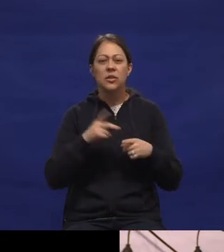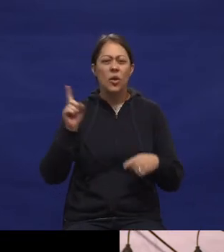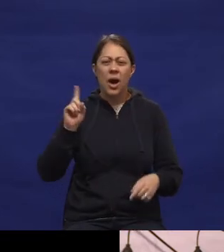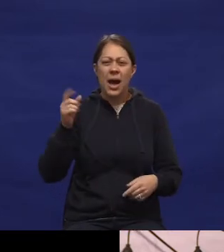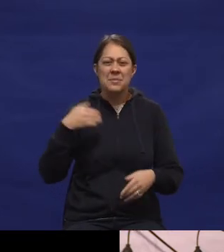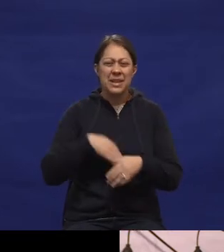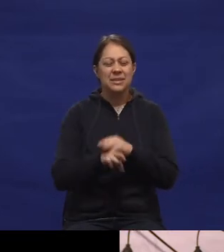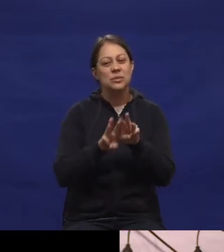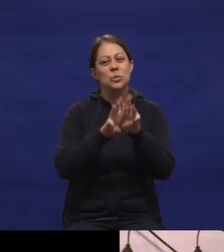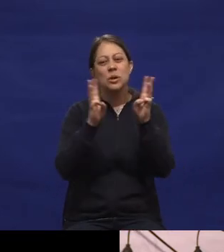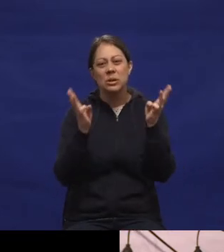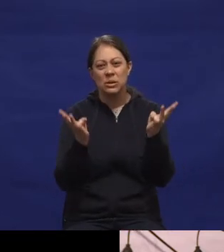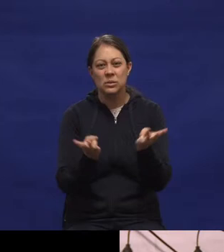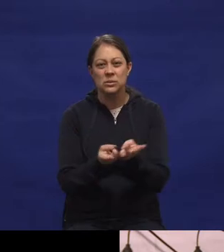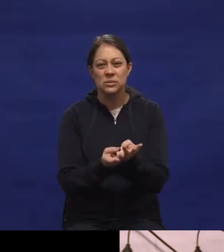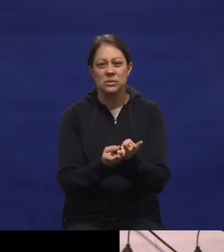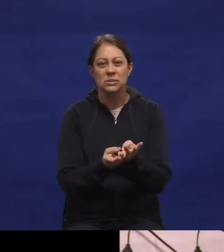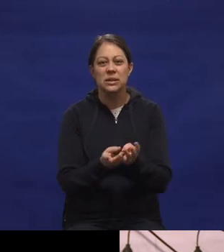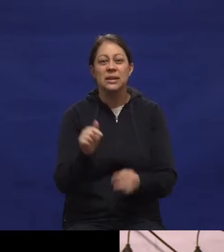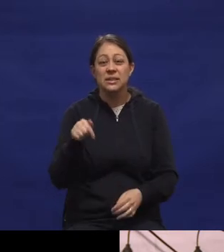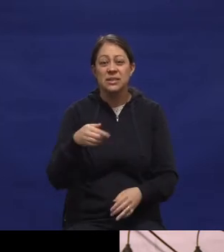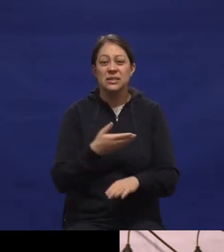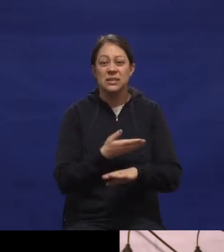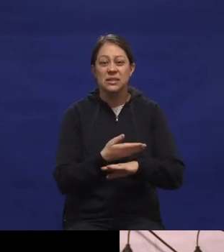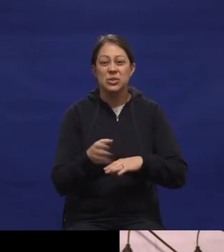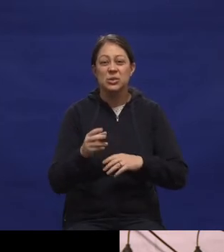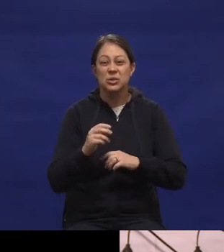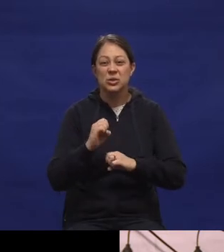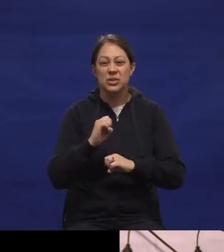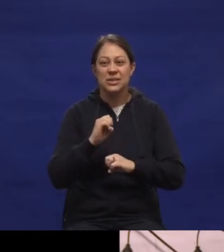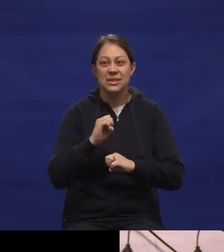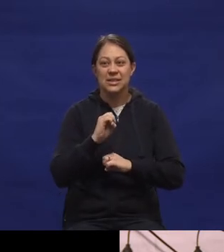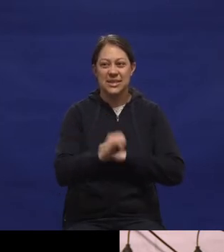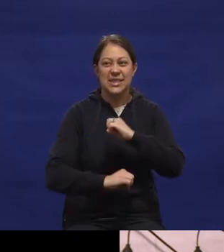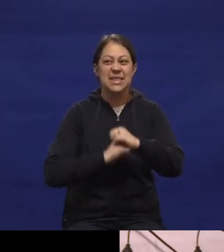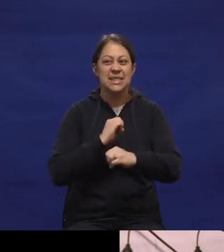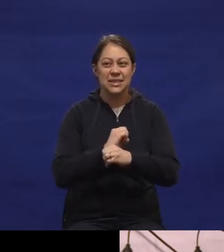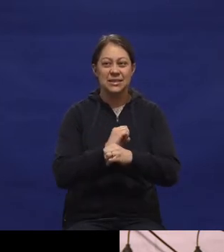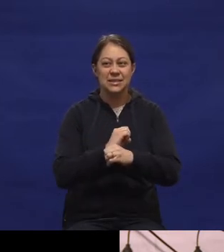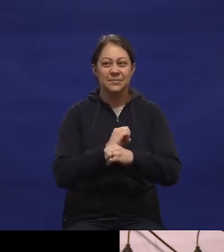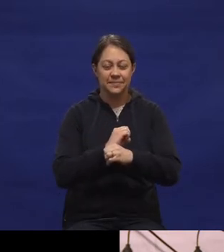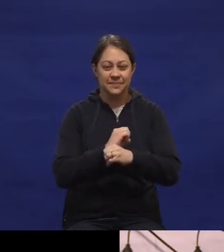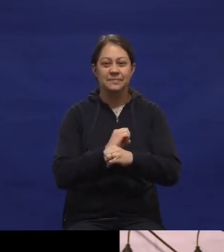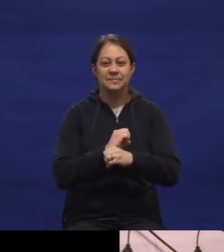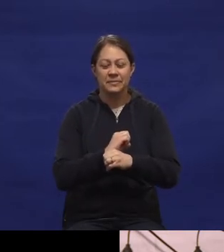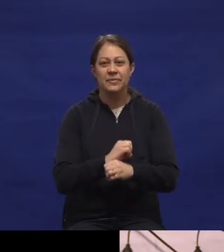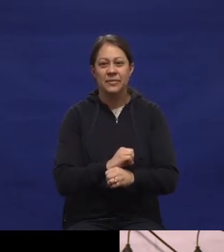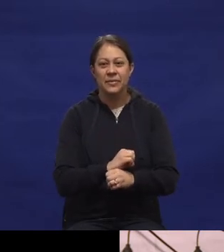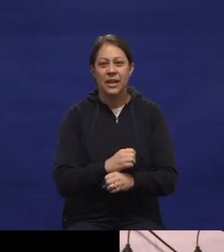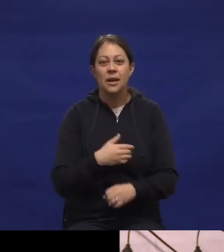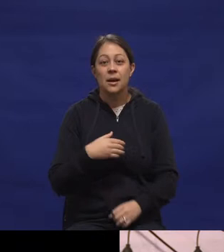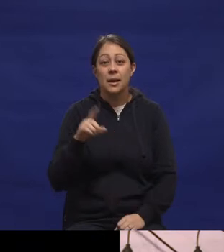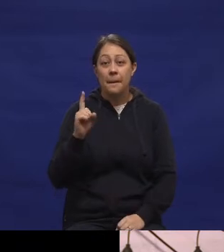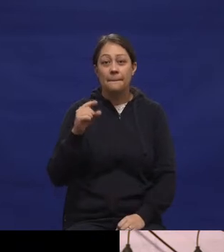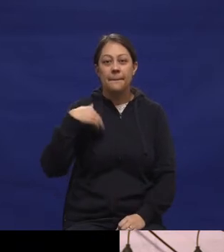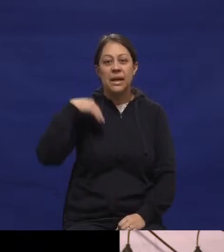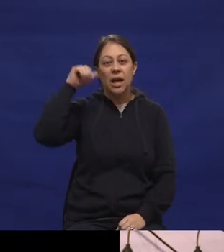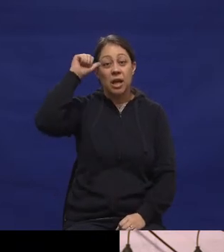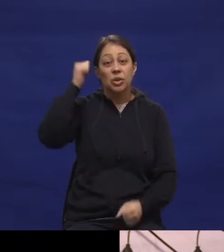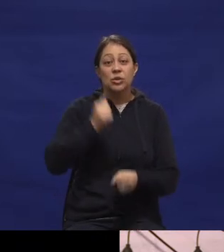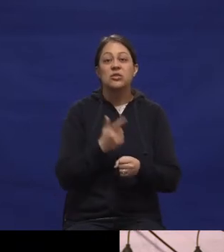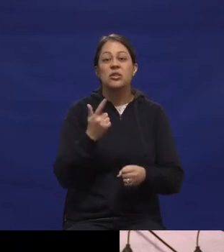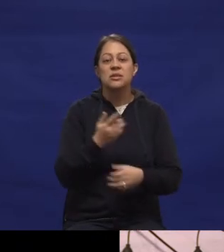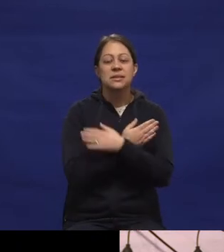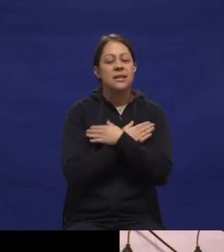beyond COVID. This is a whole new season. But I also know that God is on the throne and God's love is real. And I know, Craig,